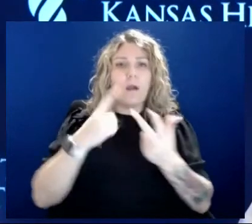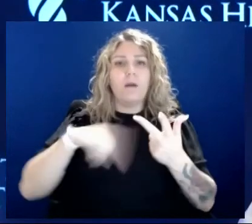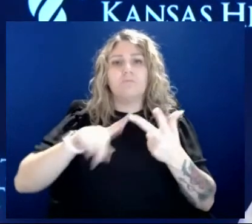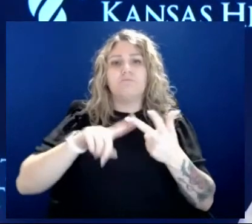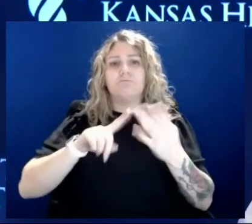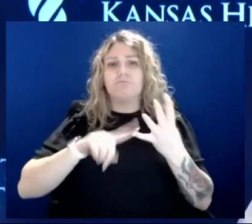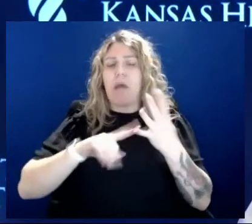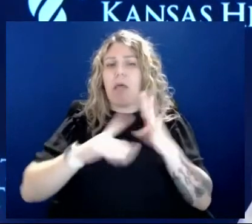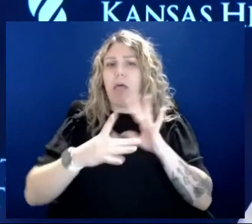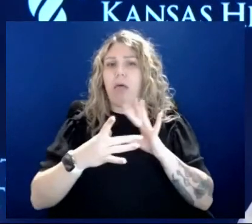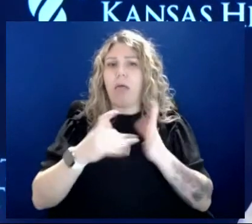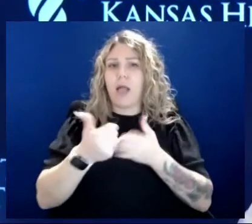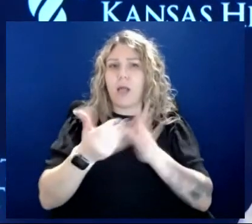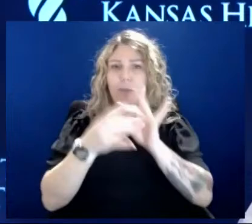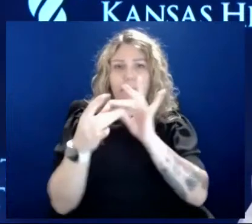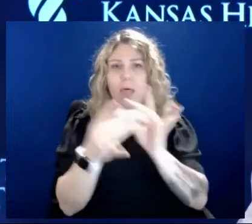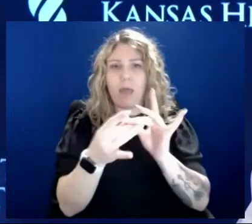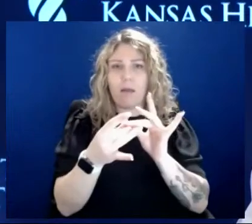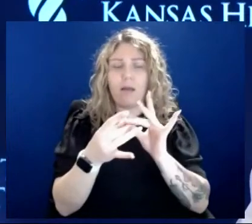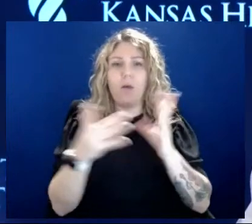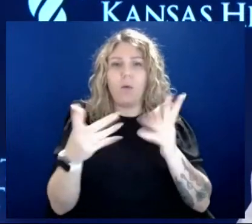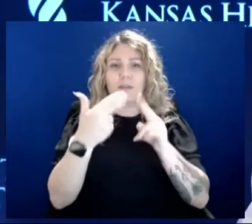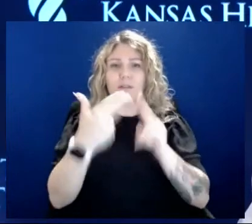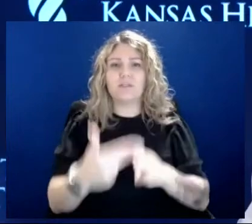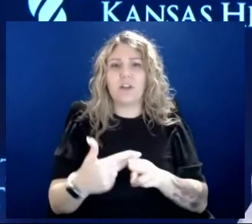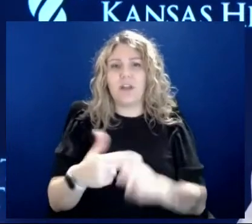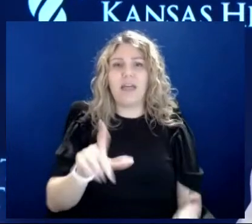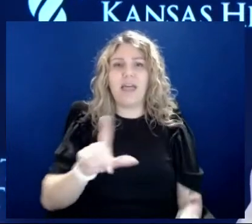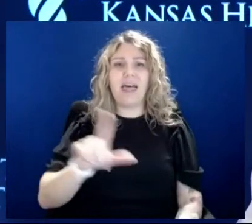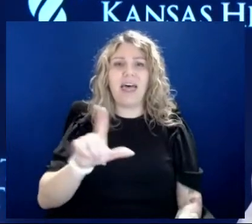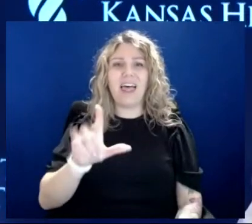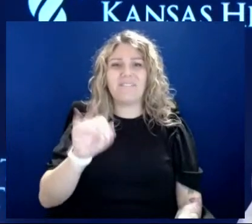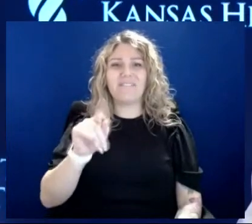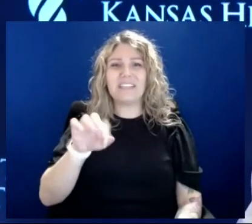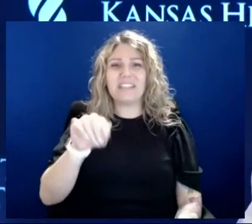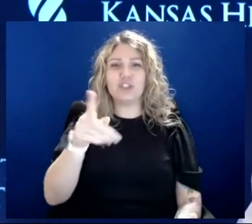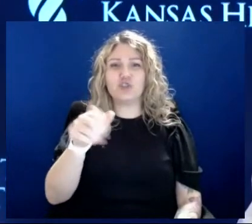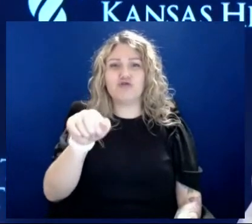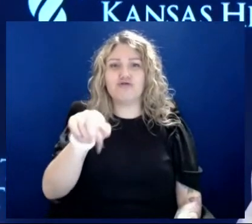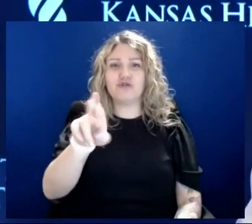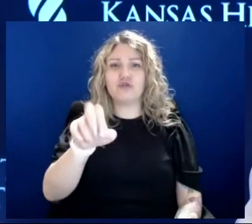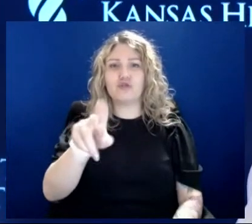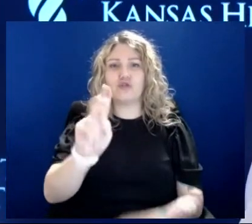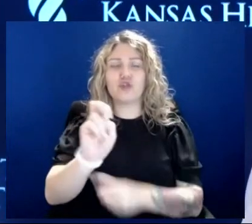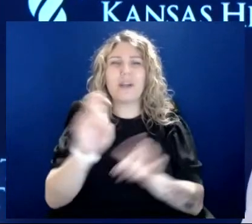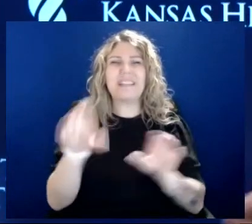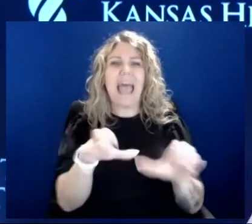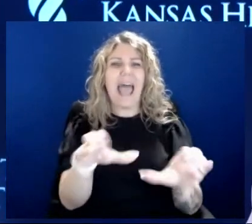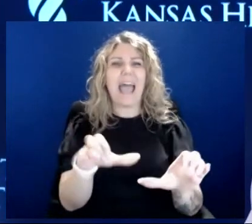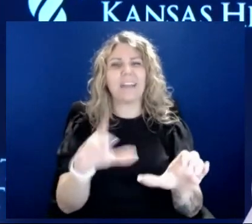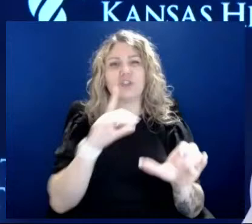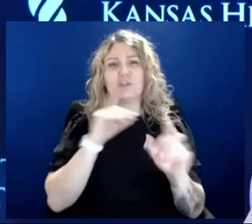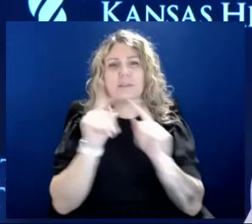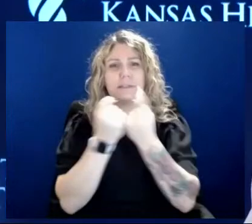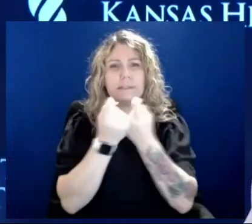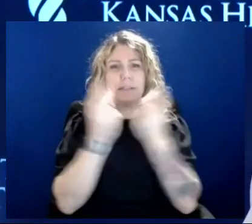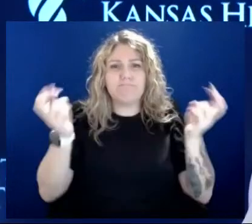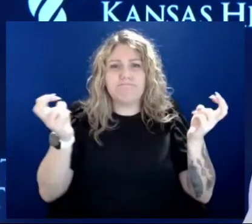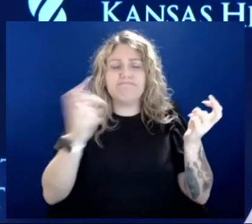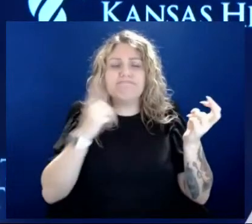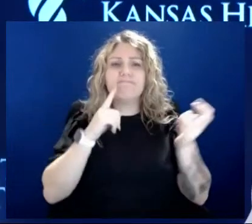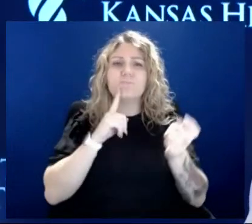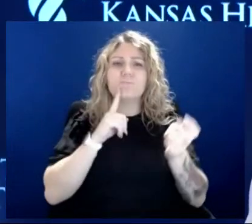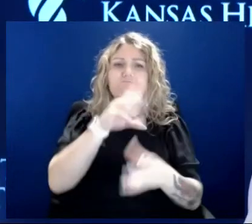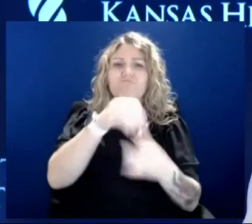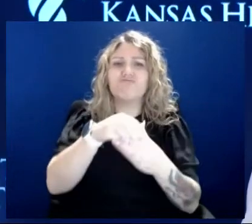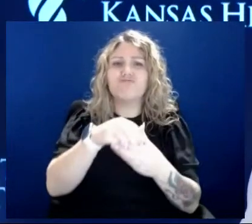and form what we called LHEACH, or Local Health Equity Action Teams, to actually work with them in partnership to make sure